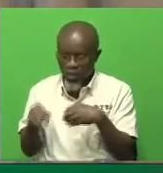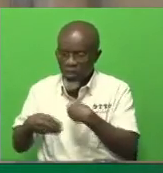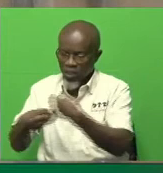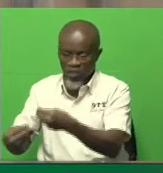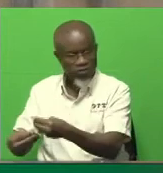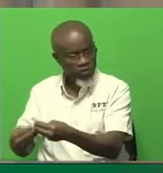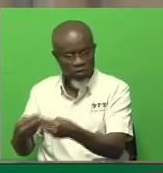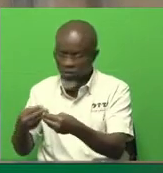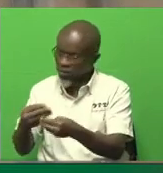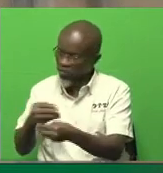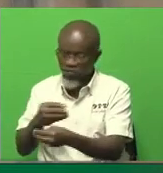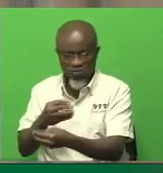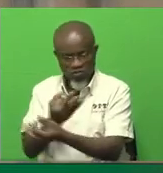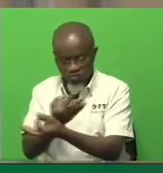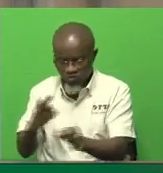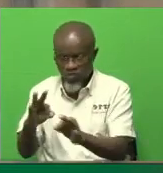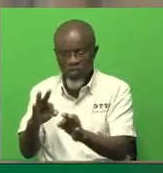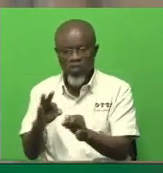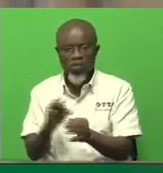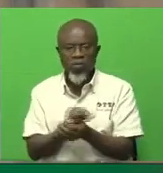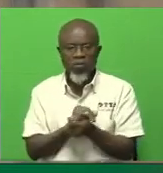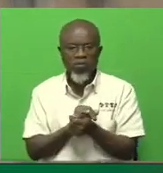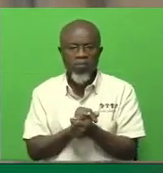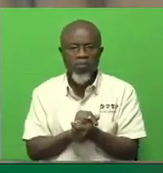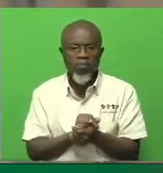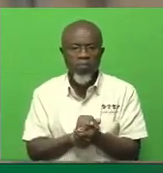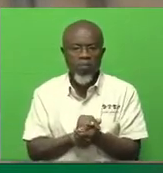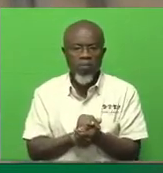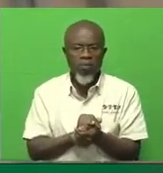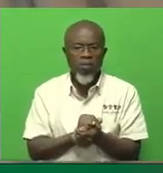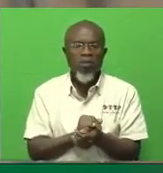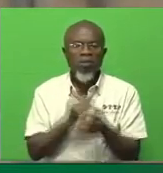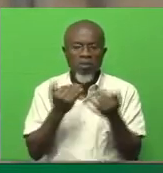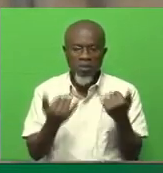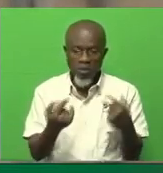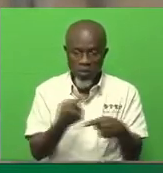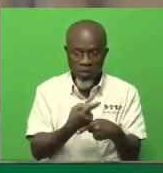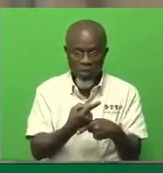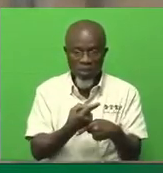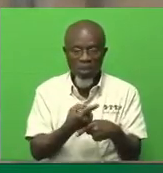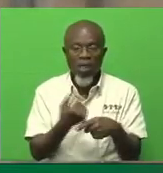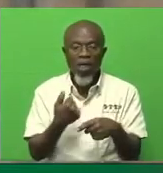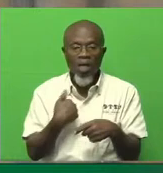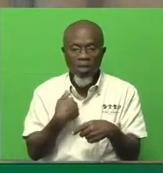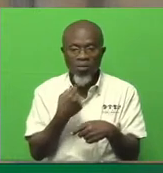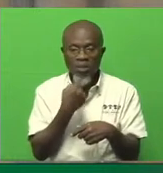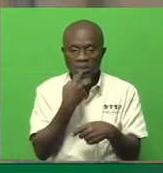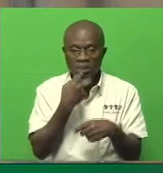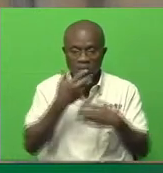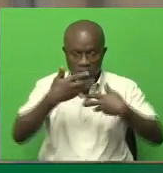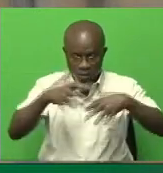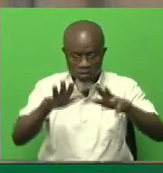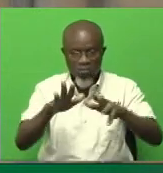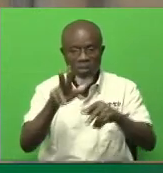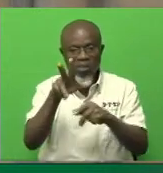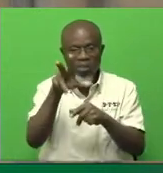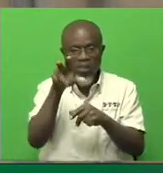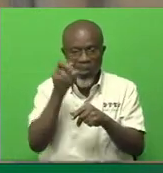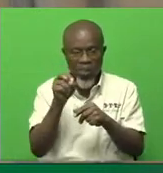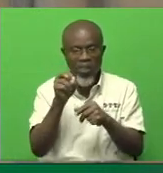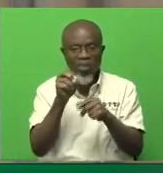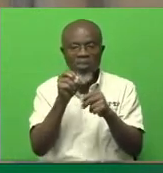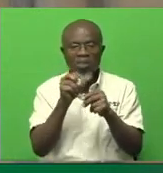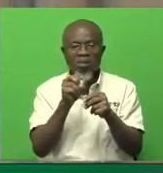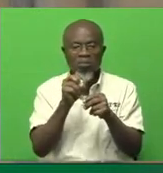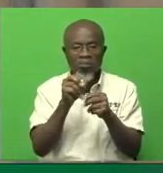guarantees you blood I am seeing as of today I am releasing my 30 pints of blood for the use in